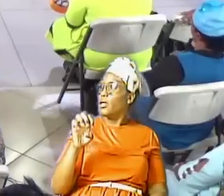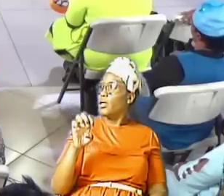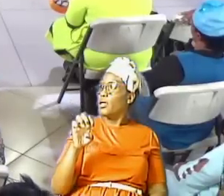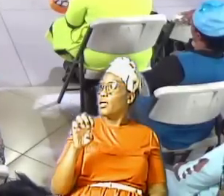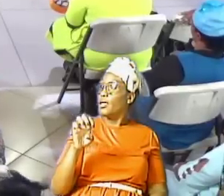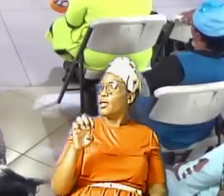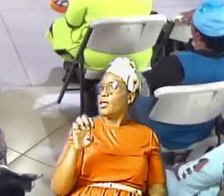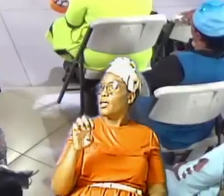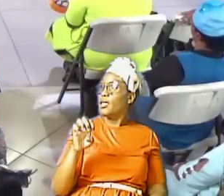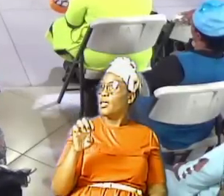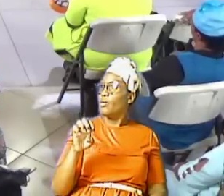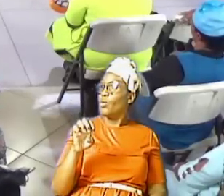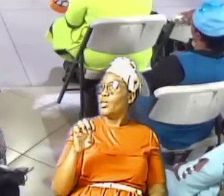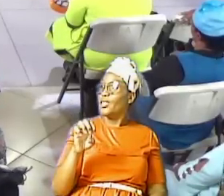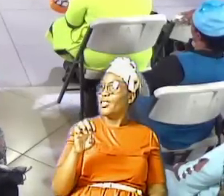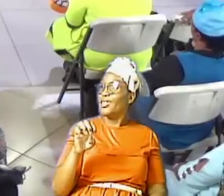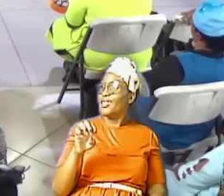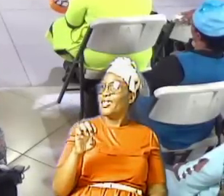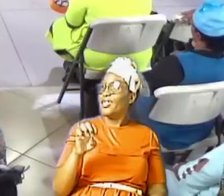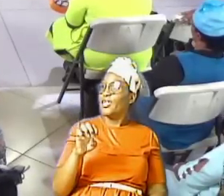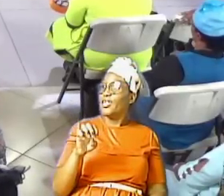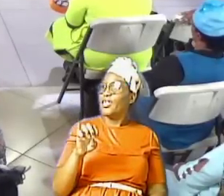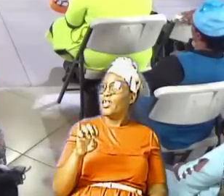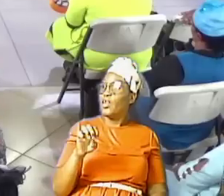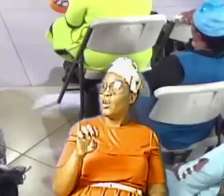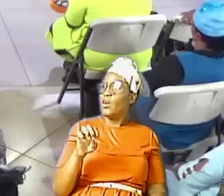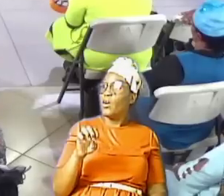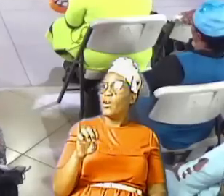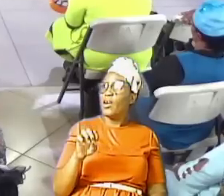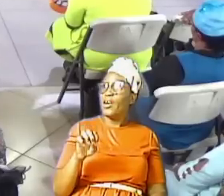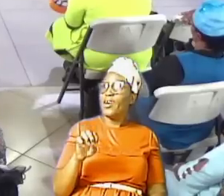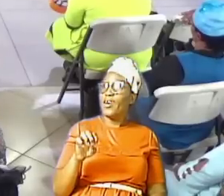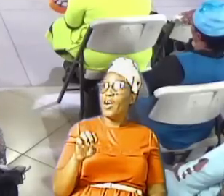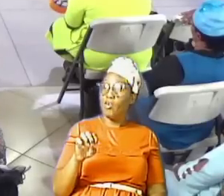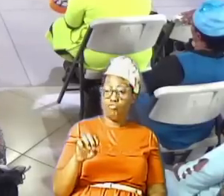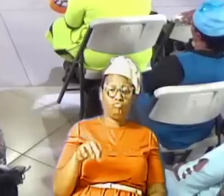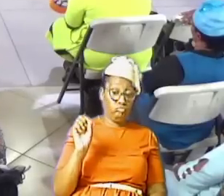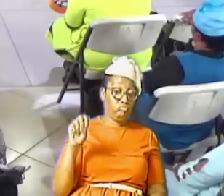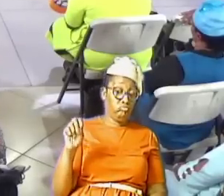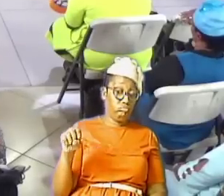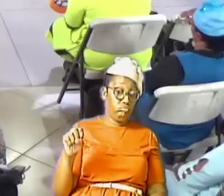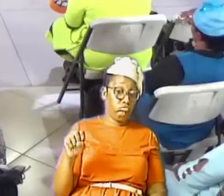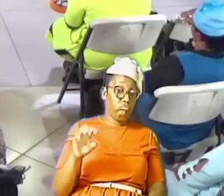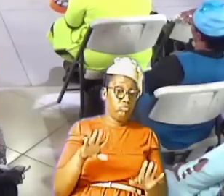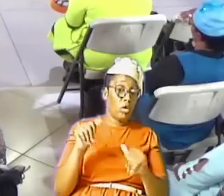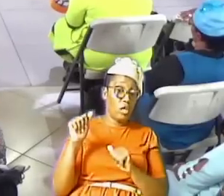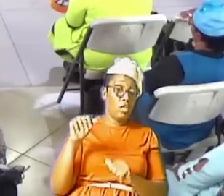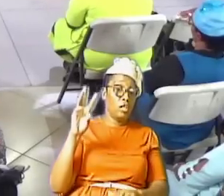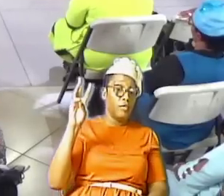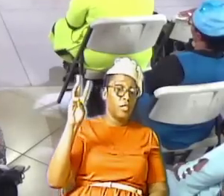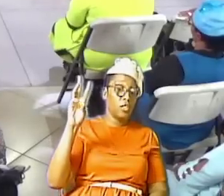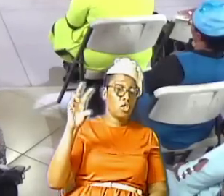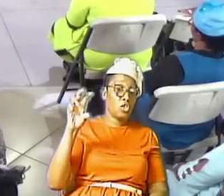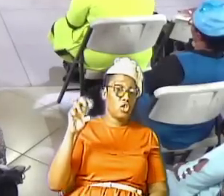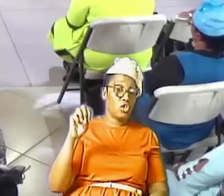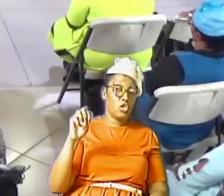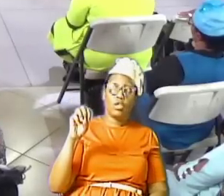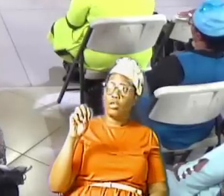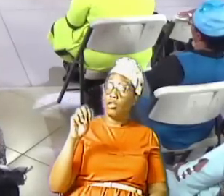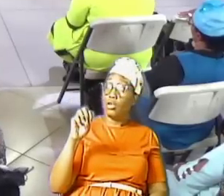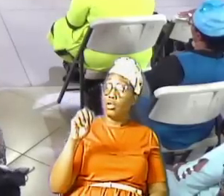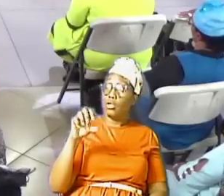Gordon. So the bus will be leaving Brother and Sister Gordon's home, 62 Salke Avenue, at